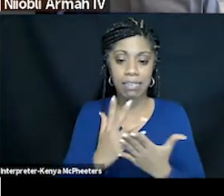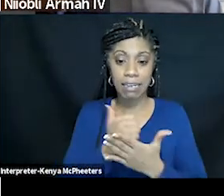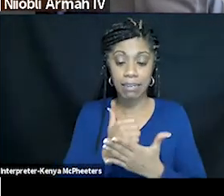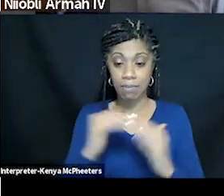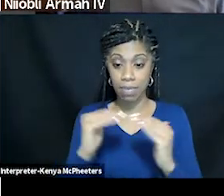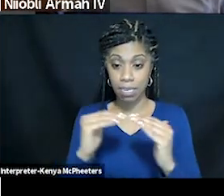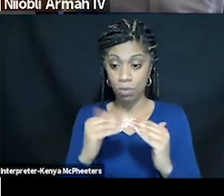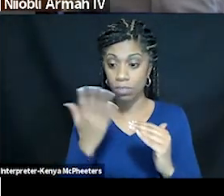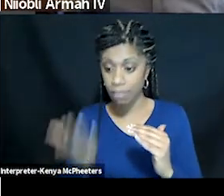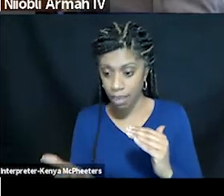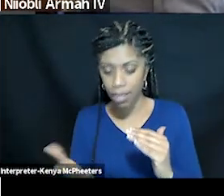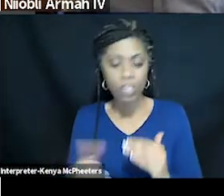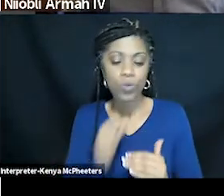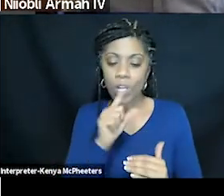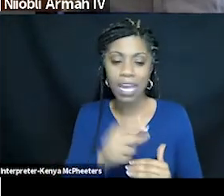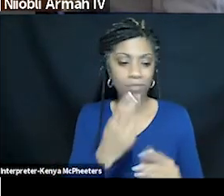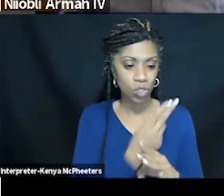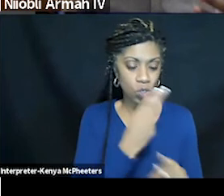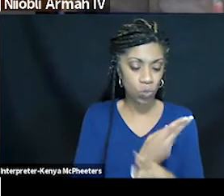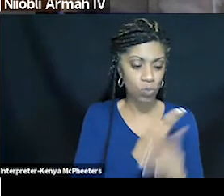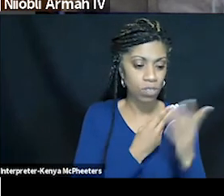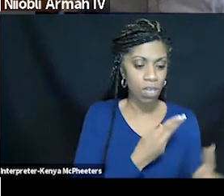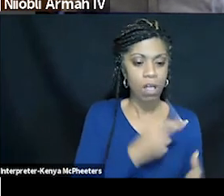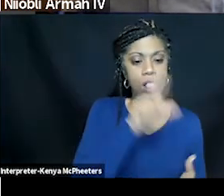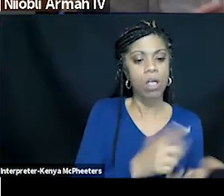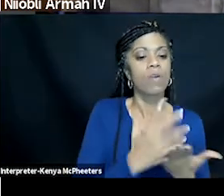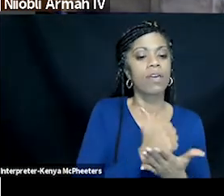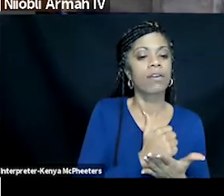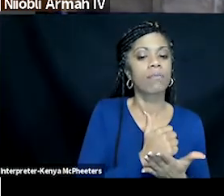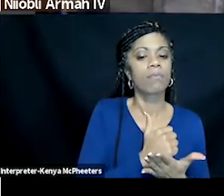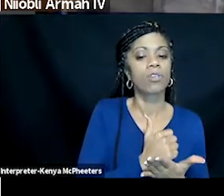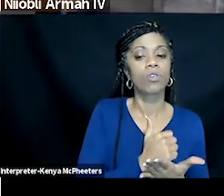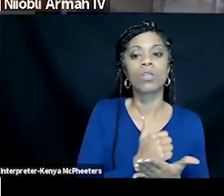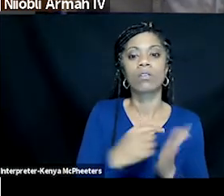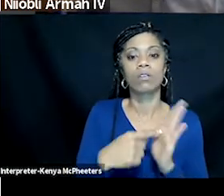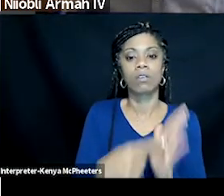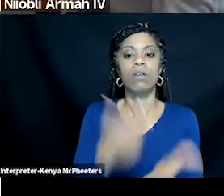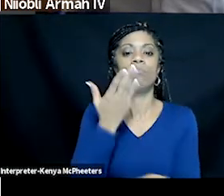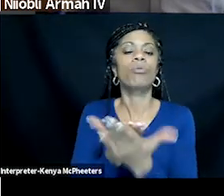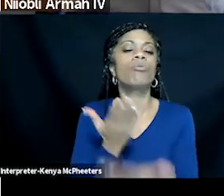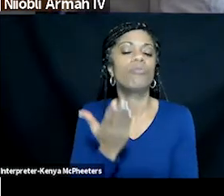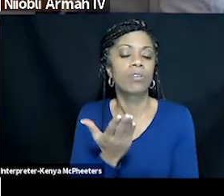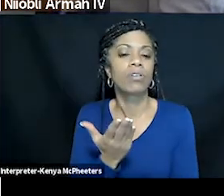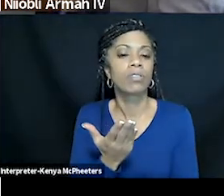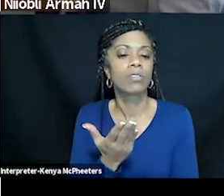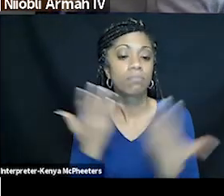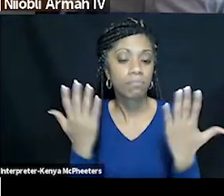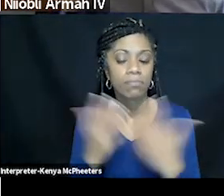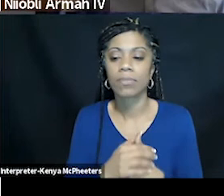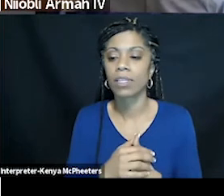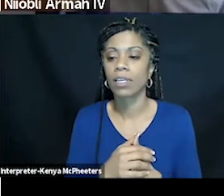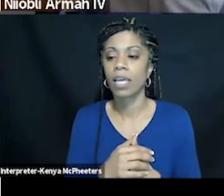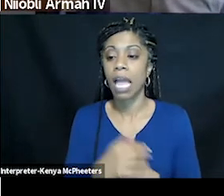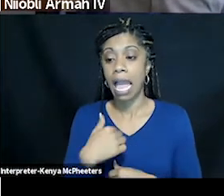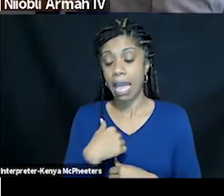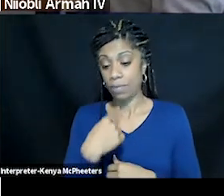have to use data. We have to get more sophisticated. I definitely hear the point about it's what it says in the grant agreement. I would argue that as a comms